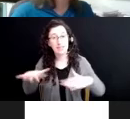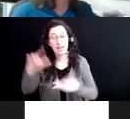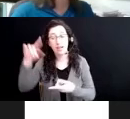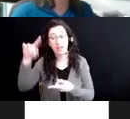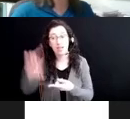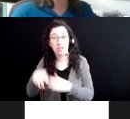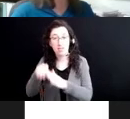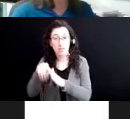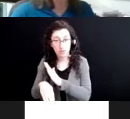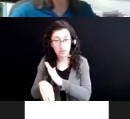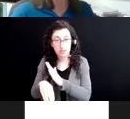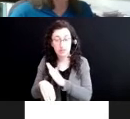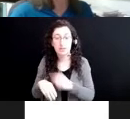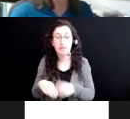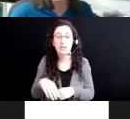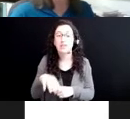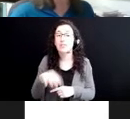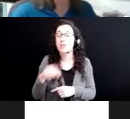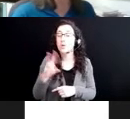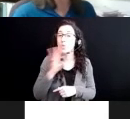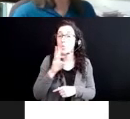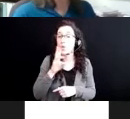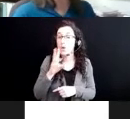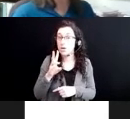of Oregon's wetlands have been diked and drained,